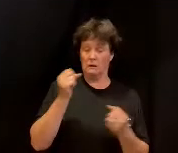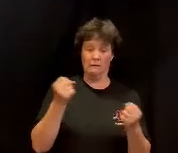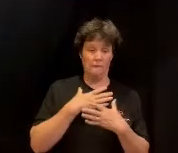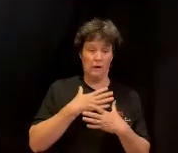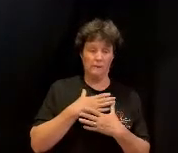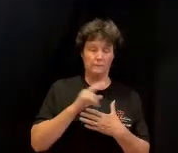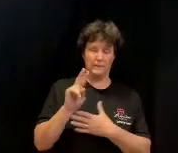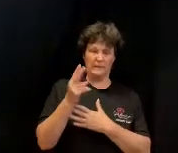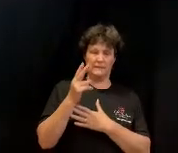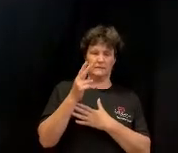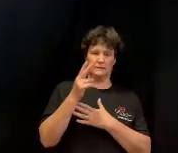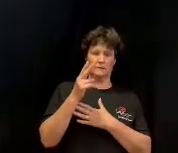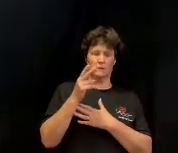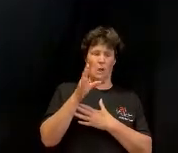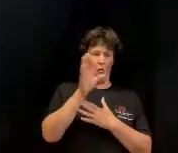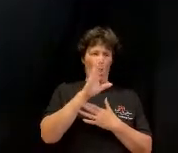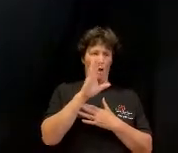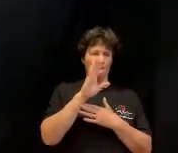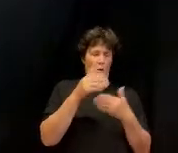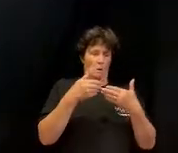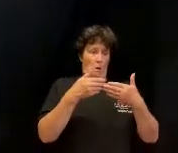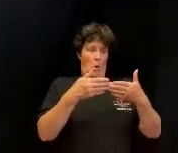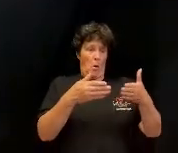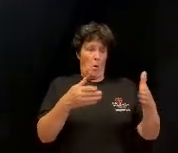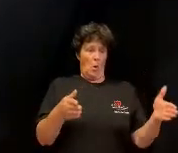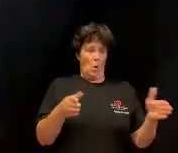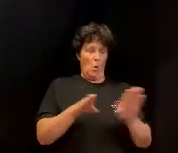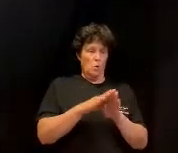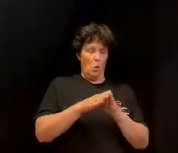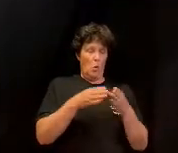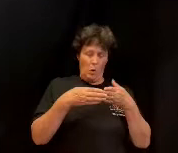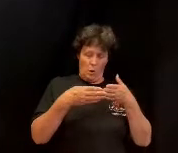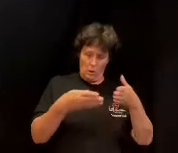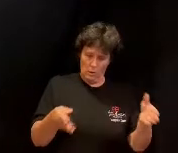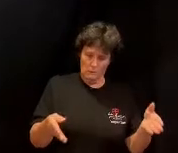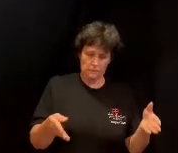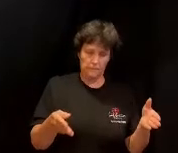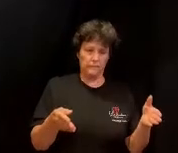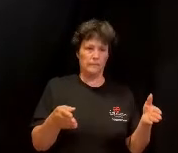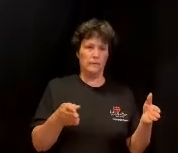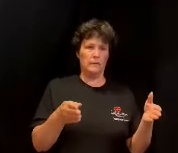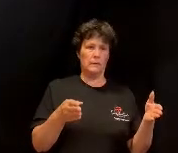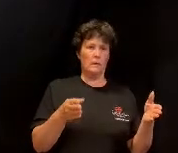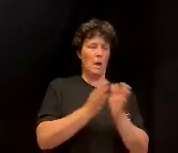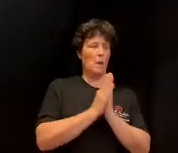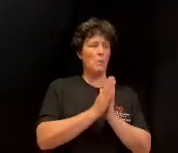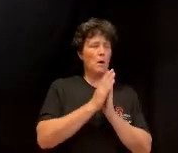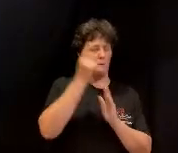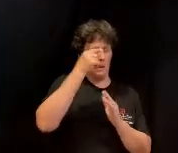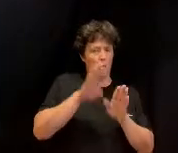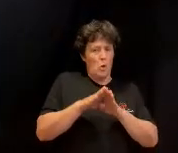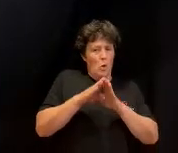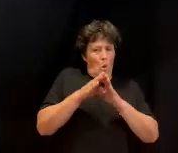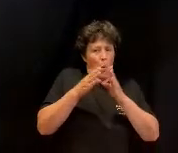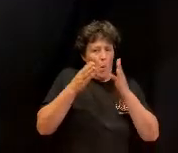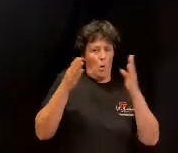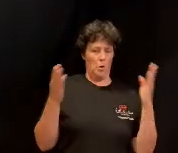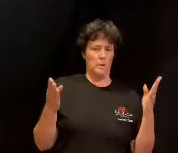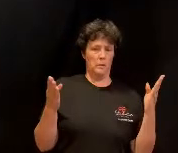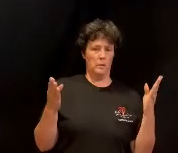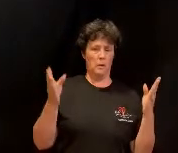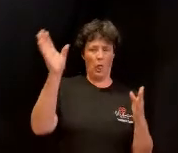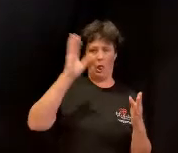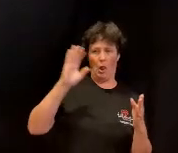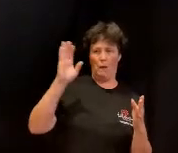Number two, look for the open door. That's what he says. He'd pray for me. Apostle Paul says in verse 3 of Colossians 2, he said, pray for me that a door would be open. Look for the open